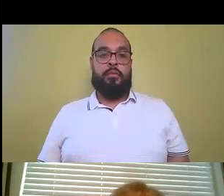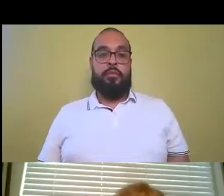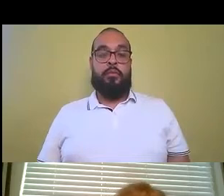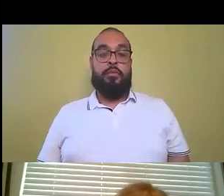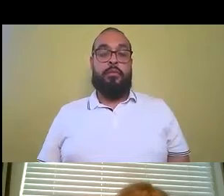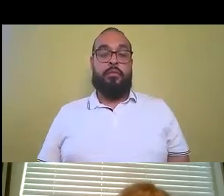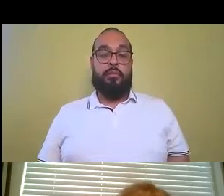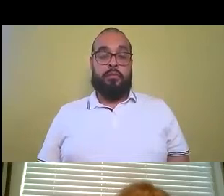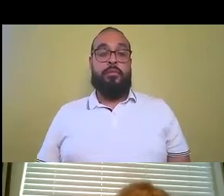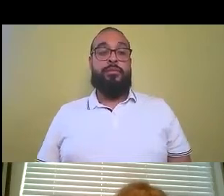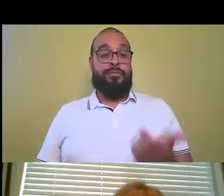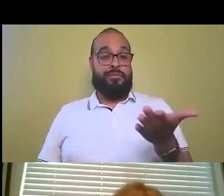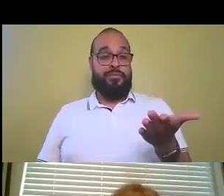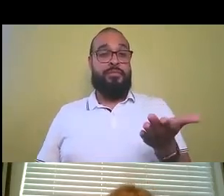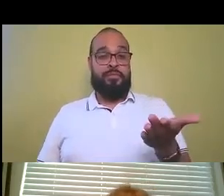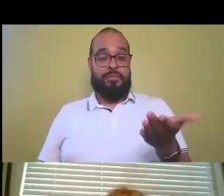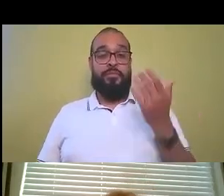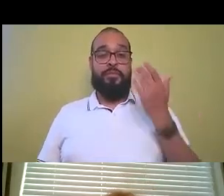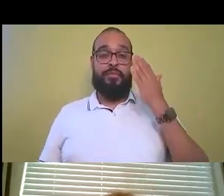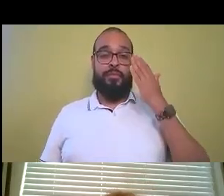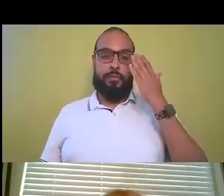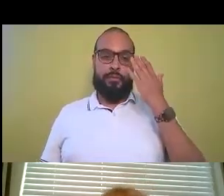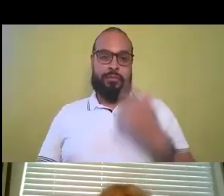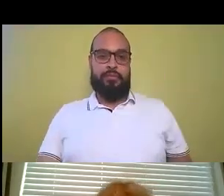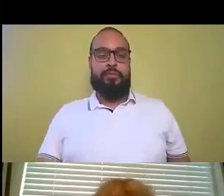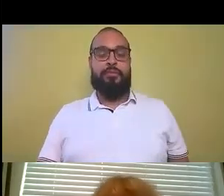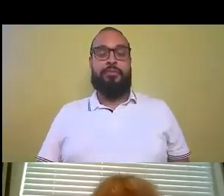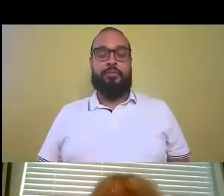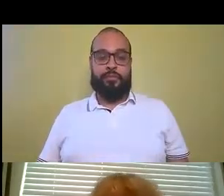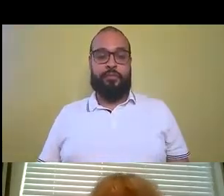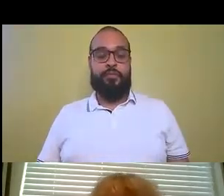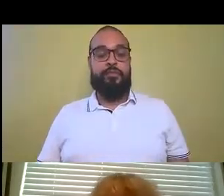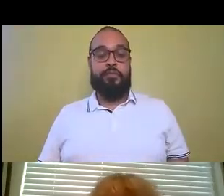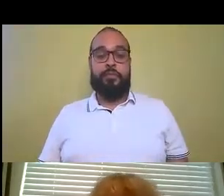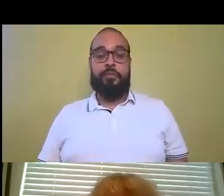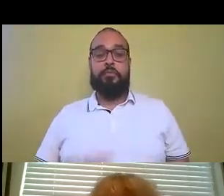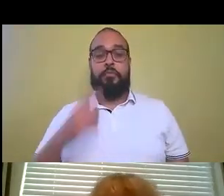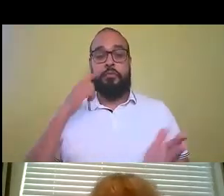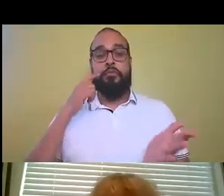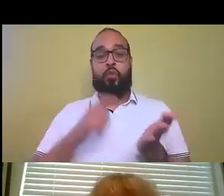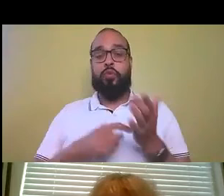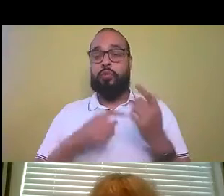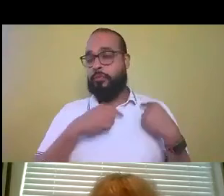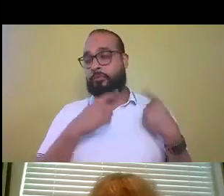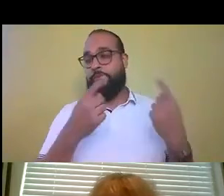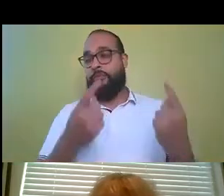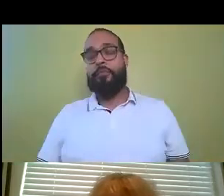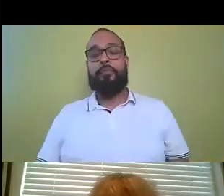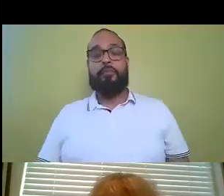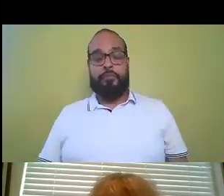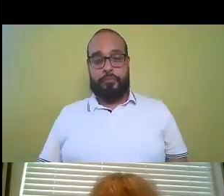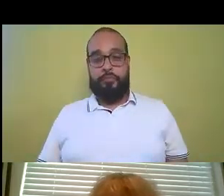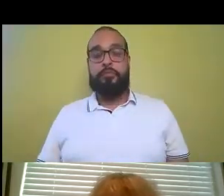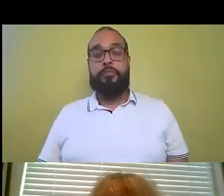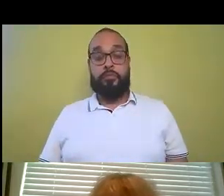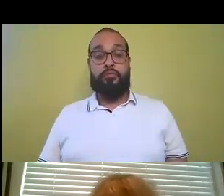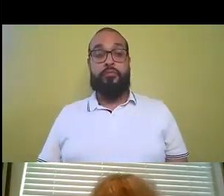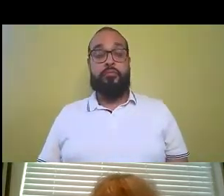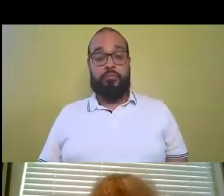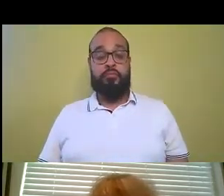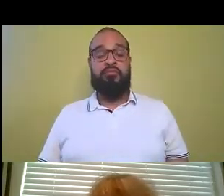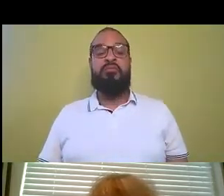So again, when we're trying to set up for sensory success, what I've learned over the years is that there are some things that are friends to